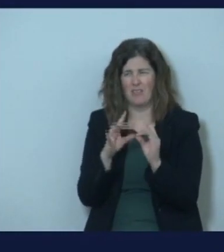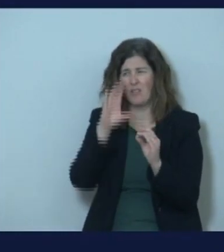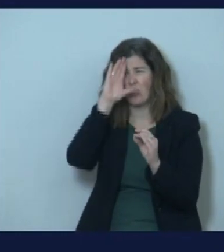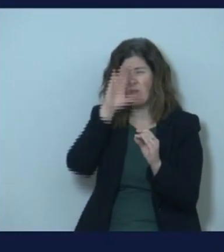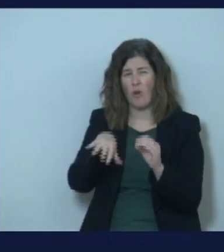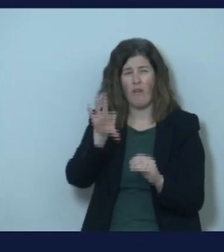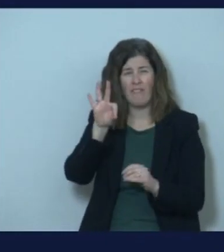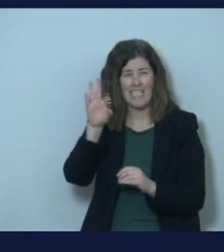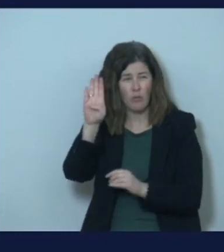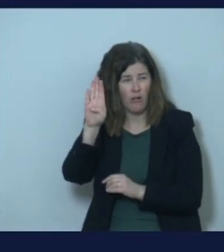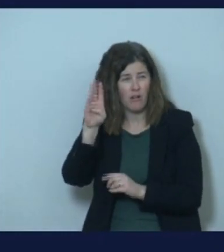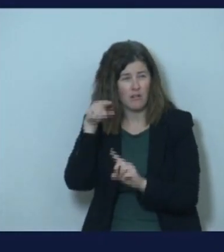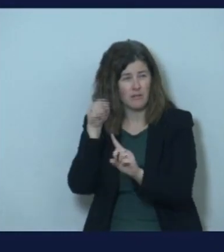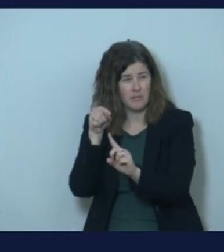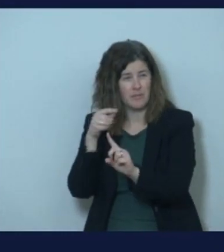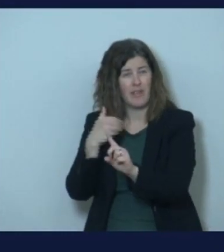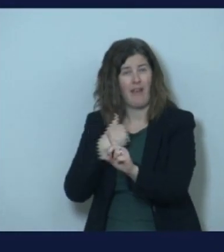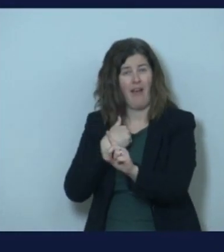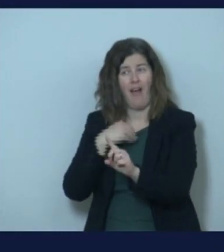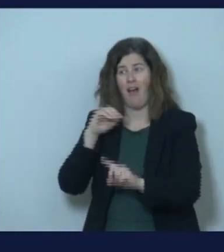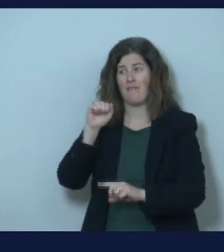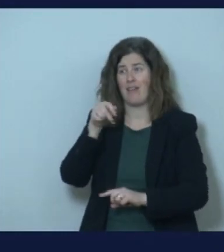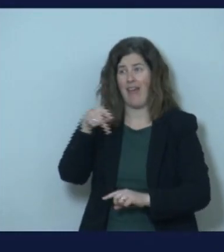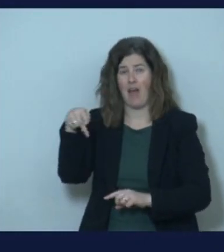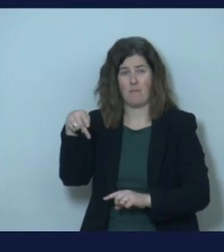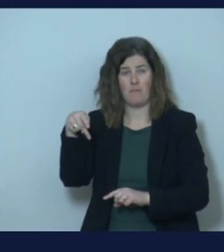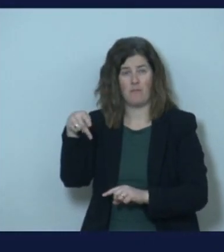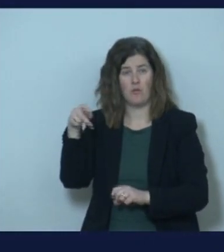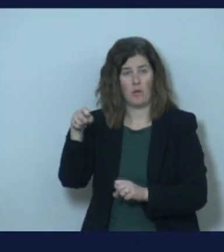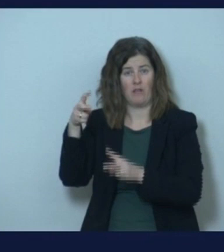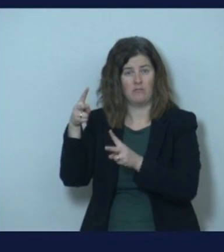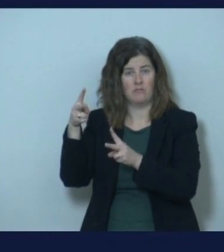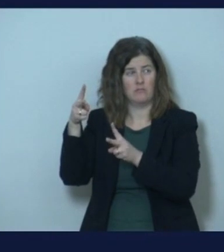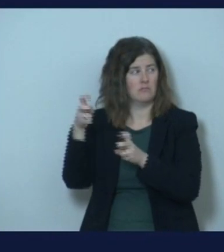Facebook has an app where you can